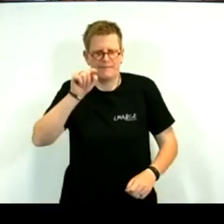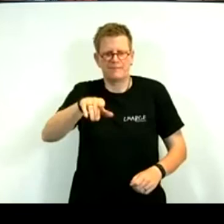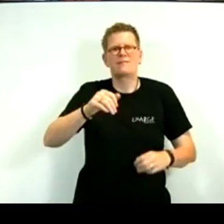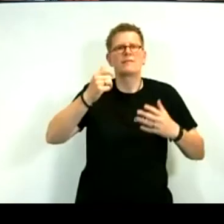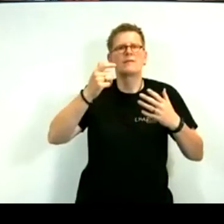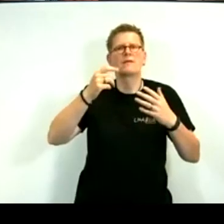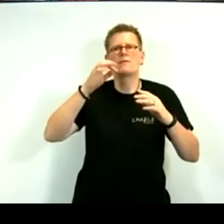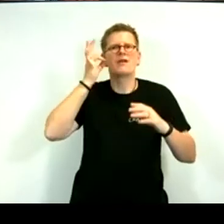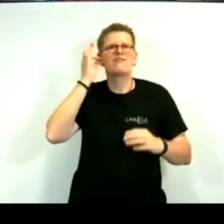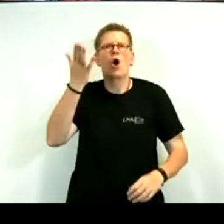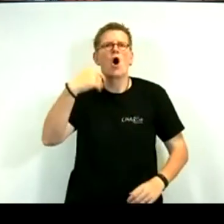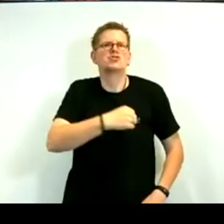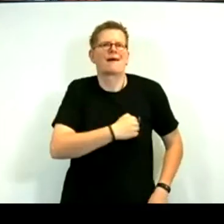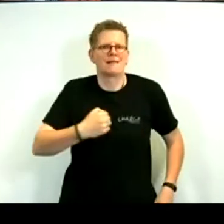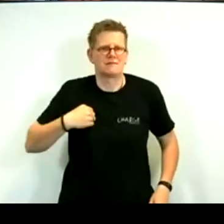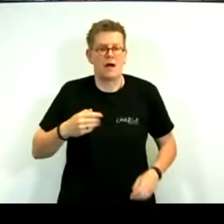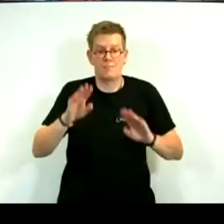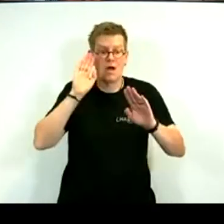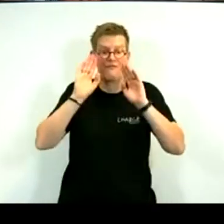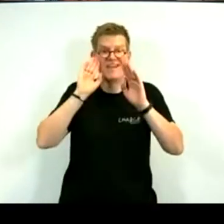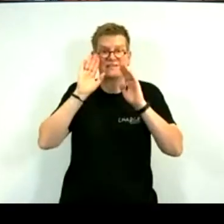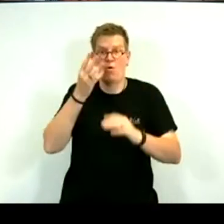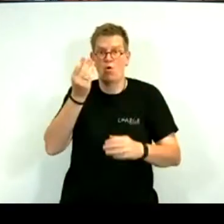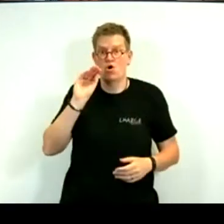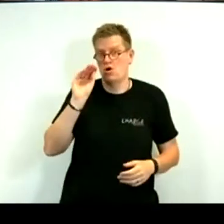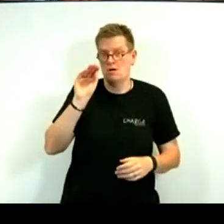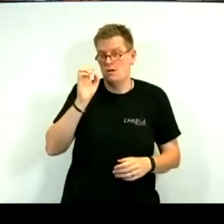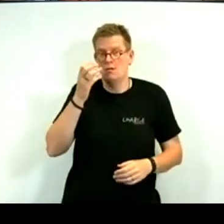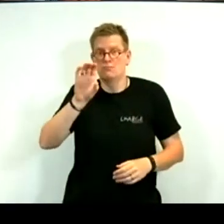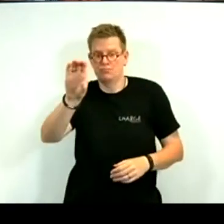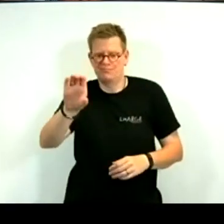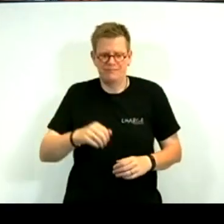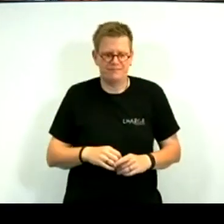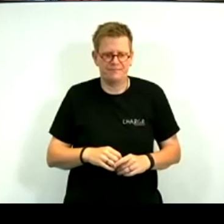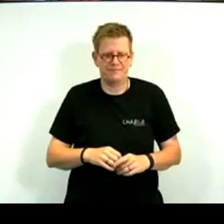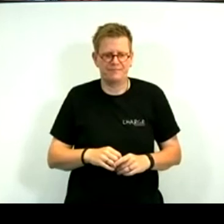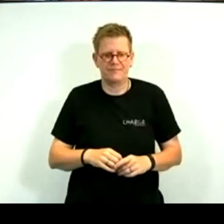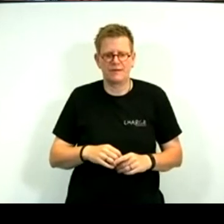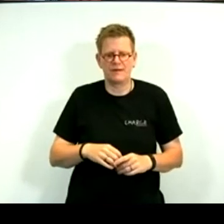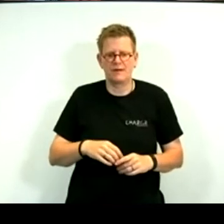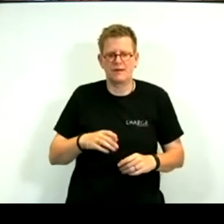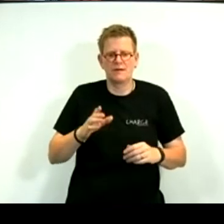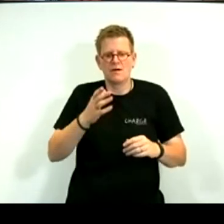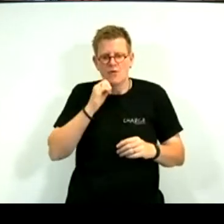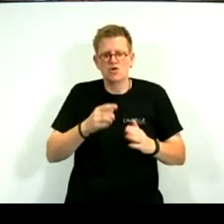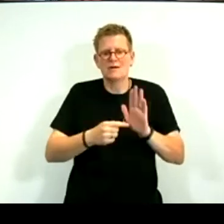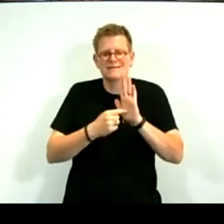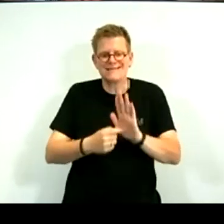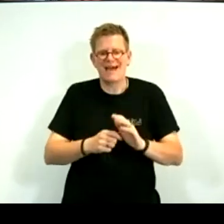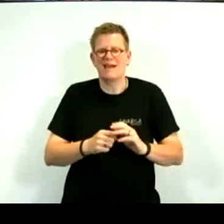And I instantly asked for permission to use the picture. This is her looking at the